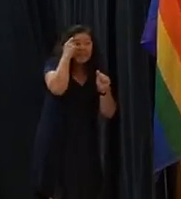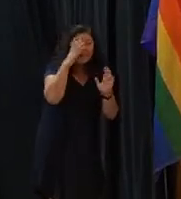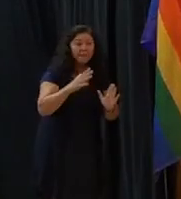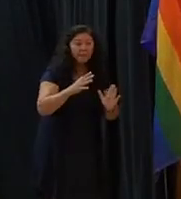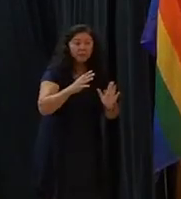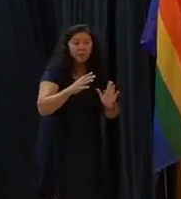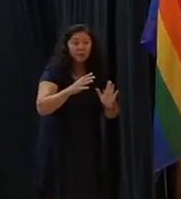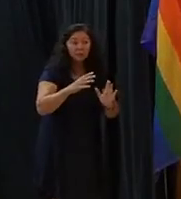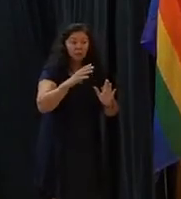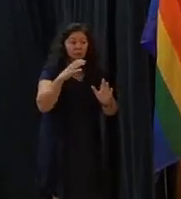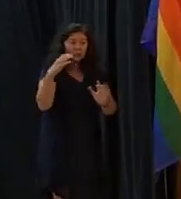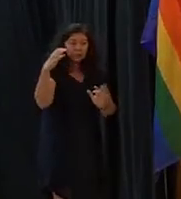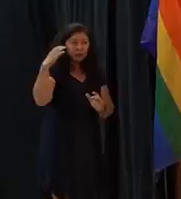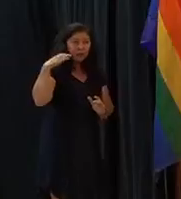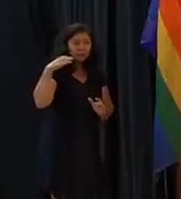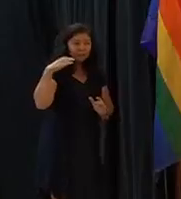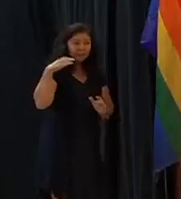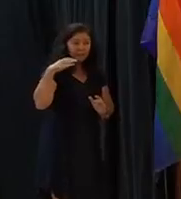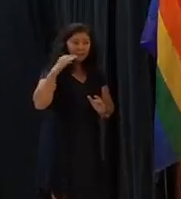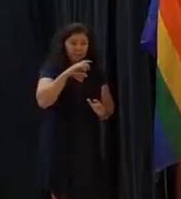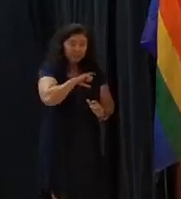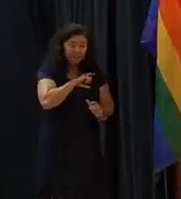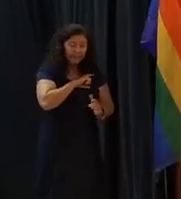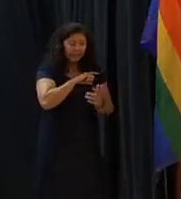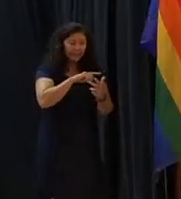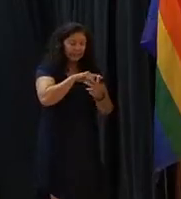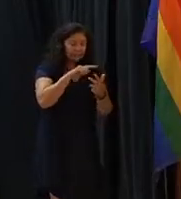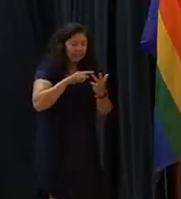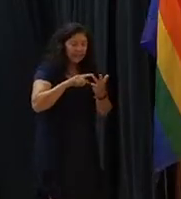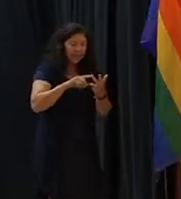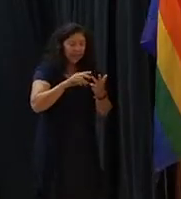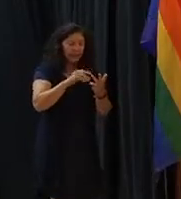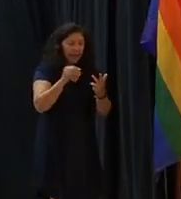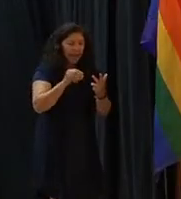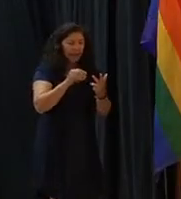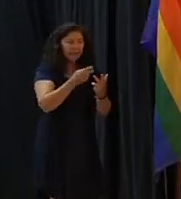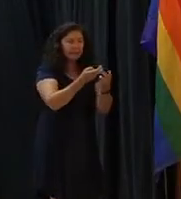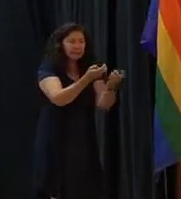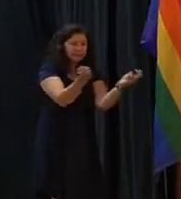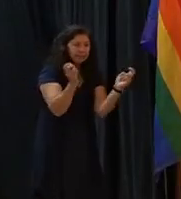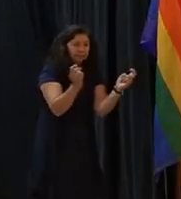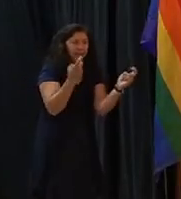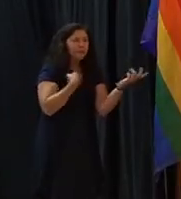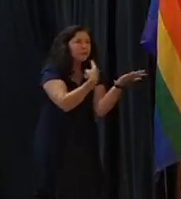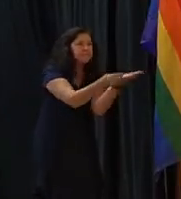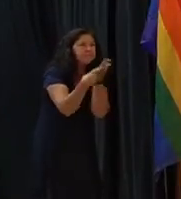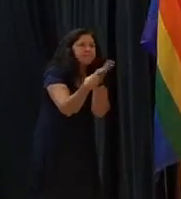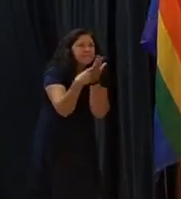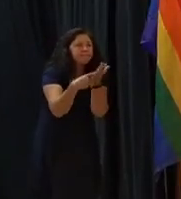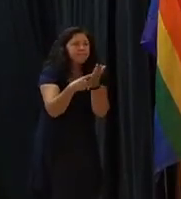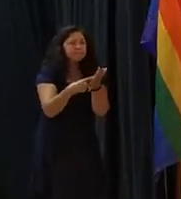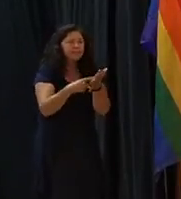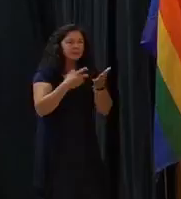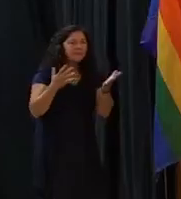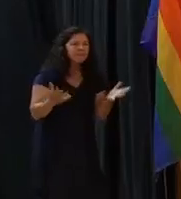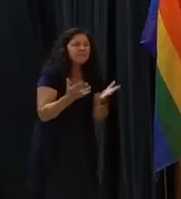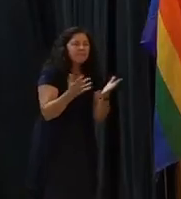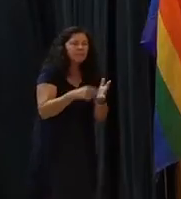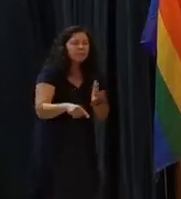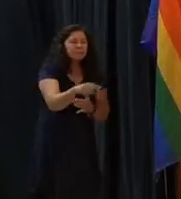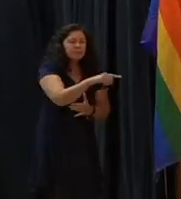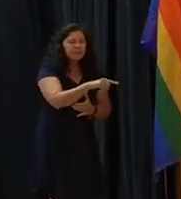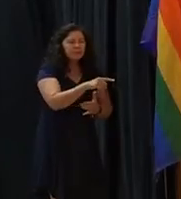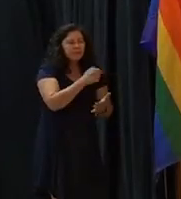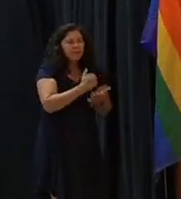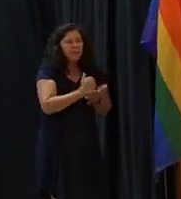sit down with the chief of policemen, and we capacitate them. We gave them a course to sensibilize the